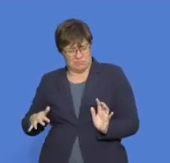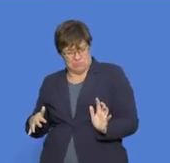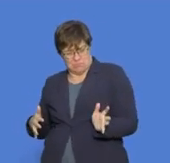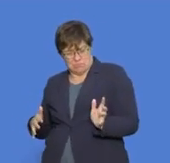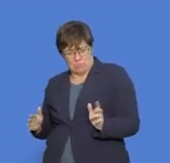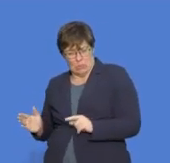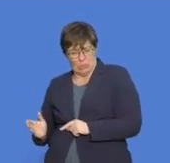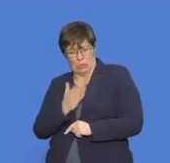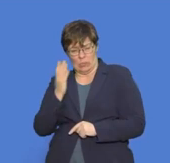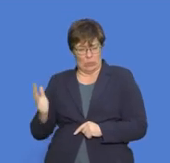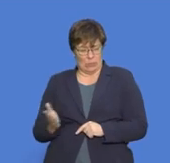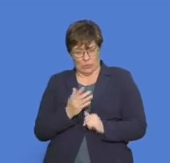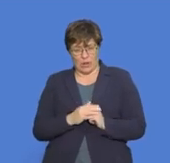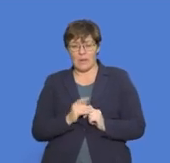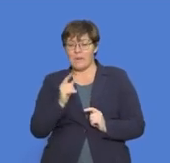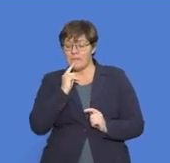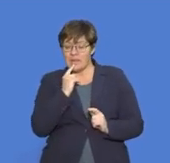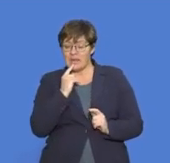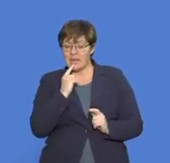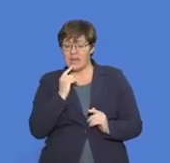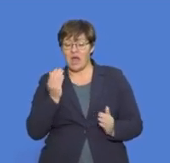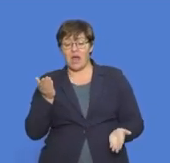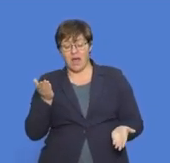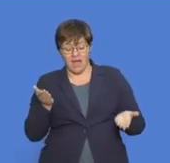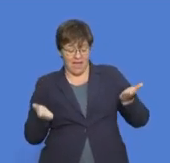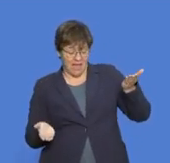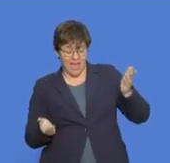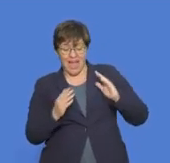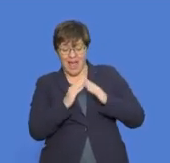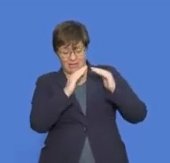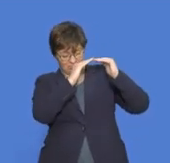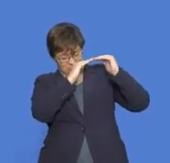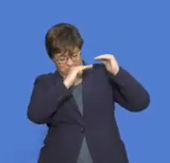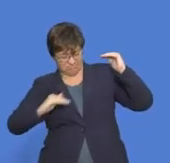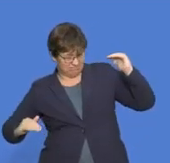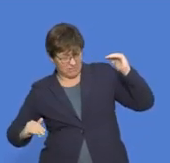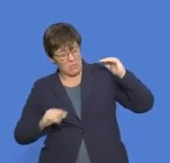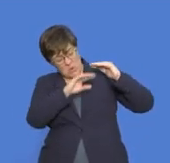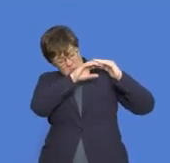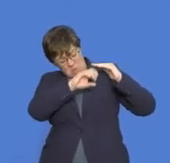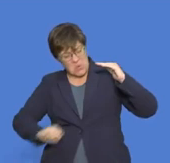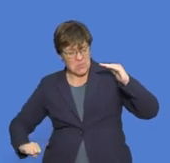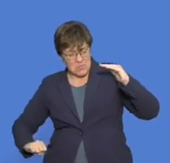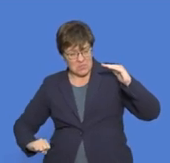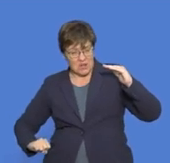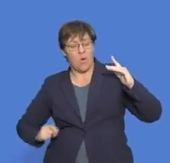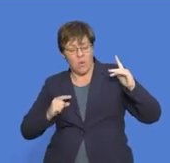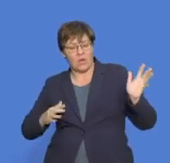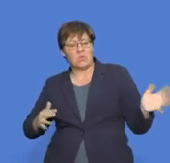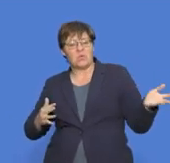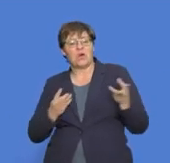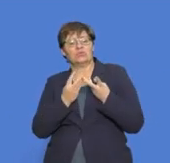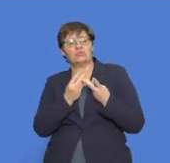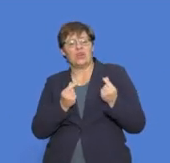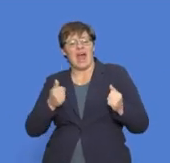difference remains high, so your transpiration would occur more and